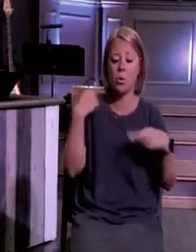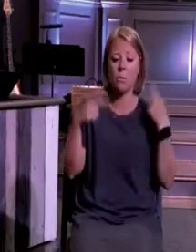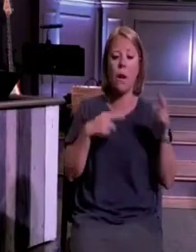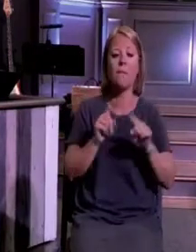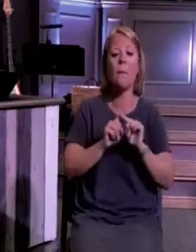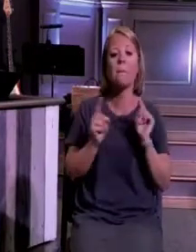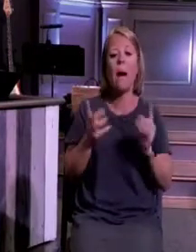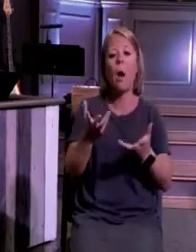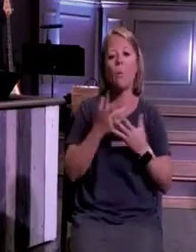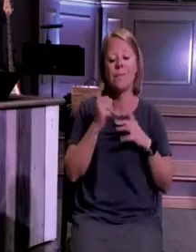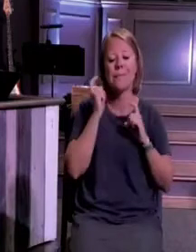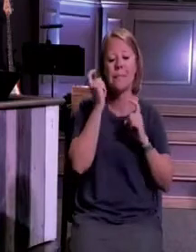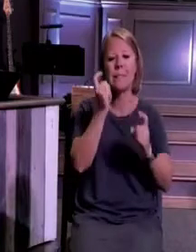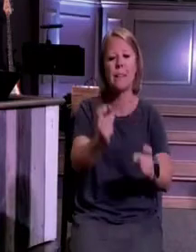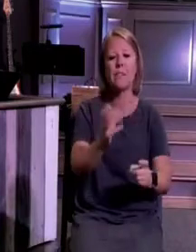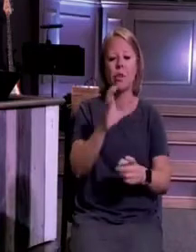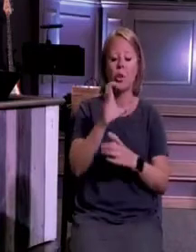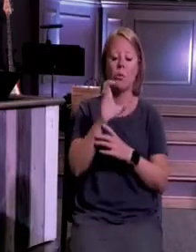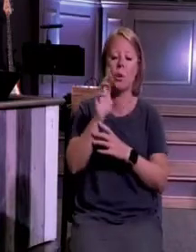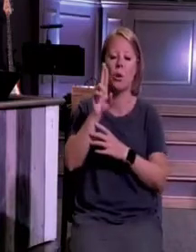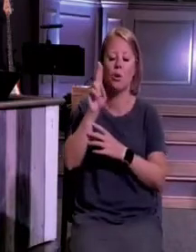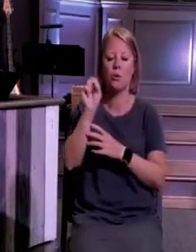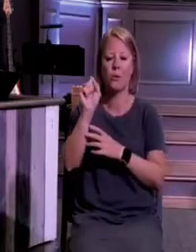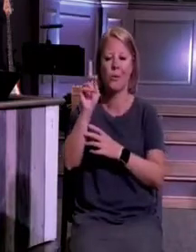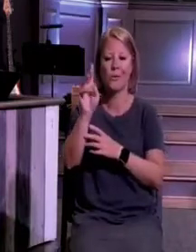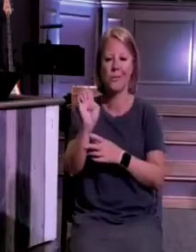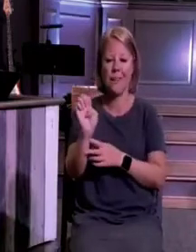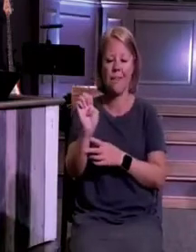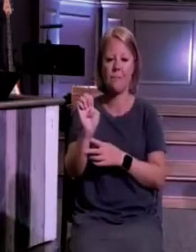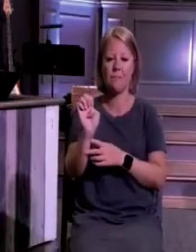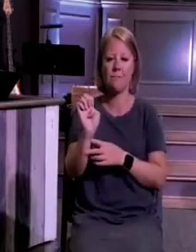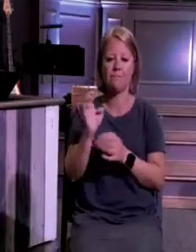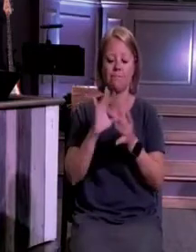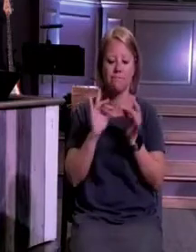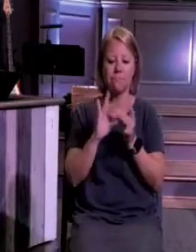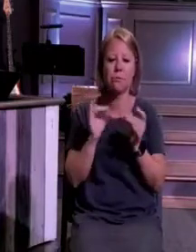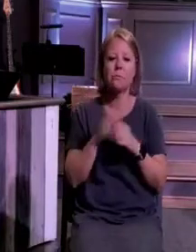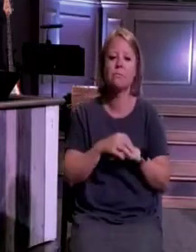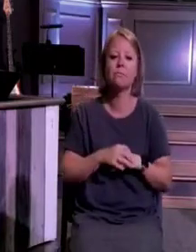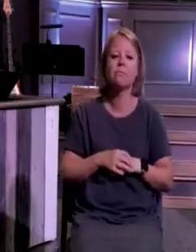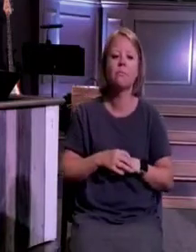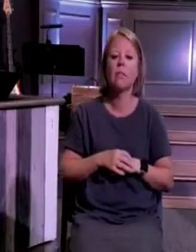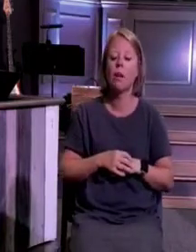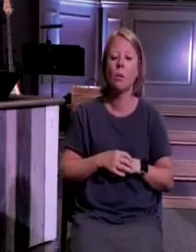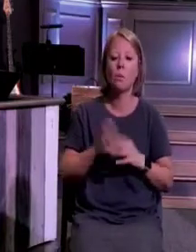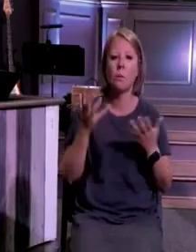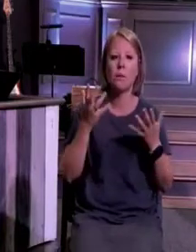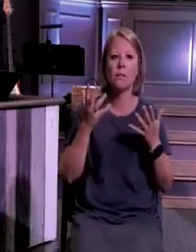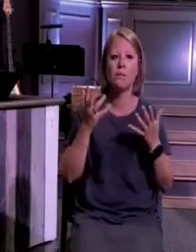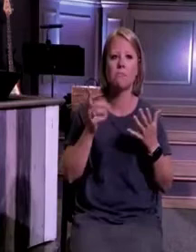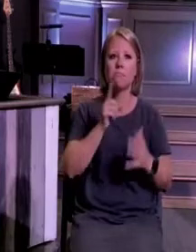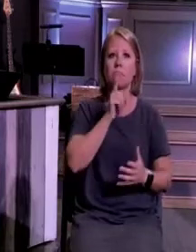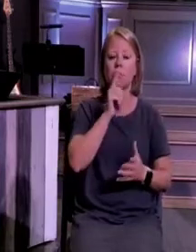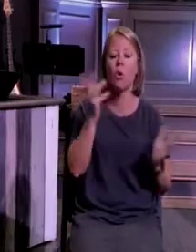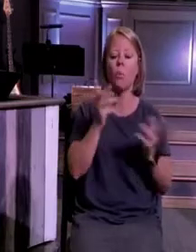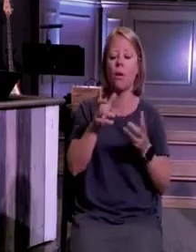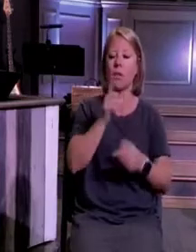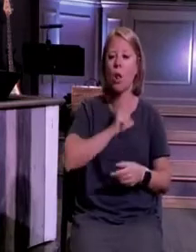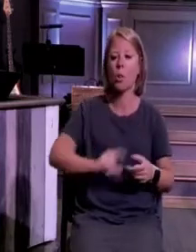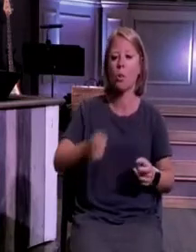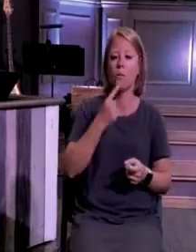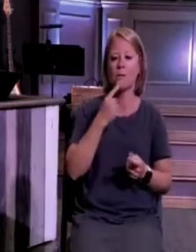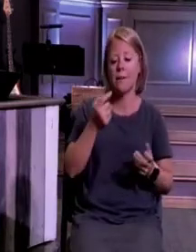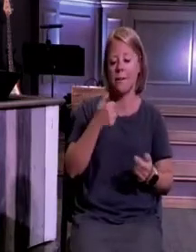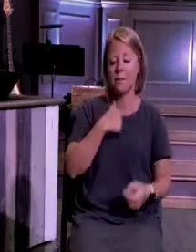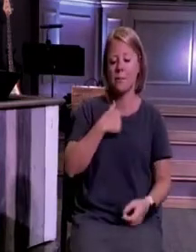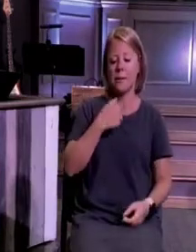to give you a crusade mandate. As plain as I've ever heard the Lord say to me, God said this to